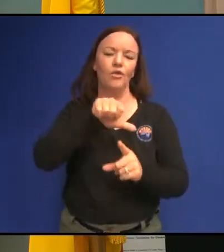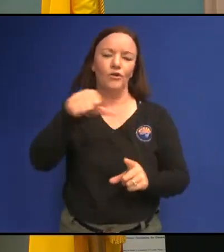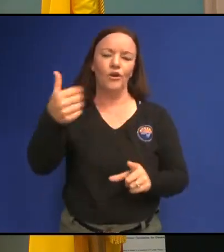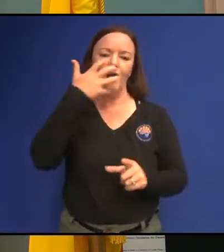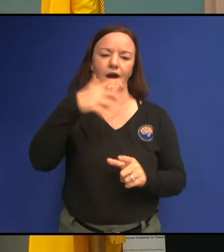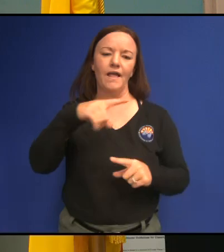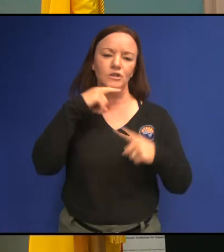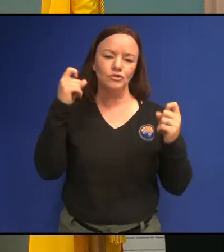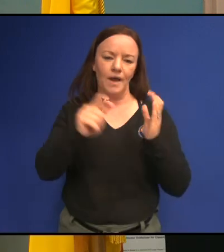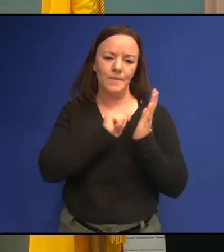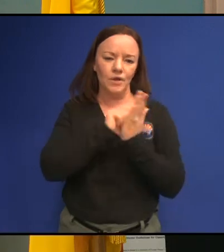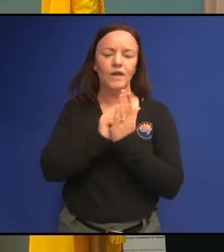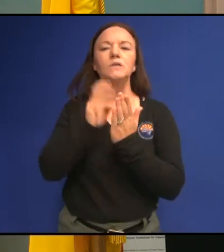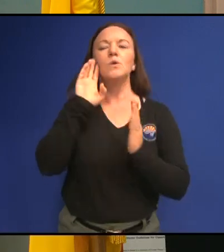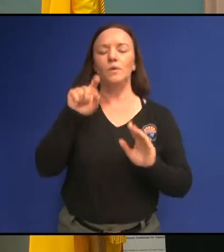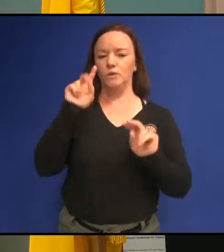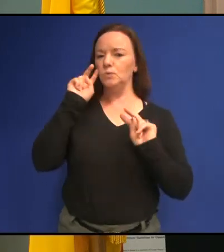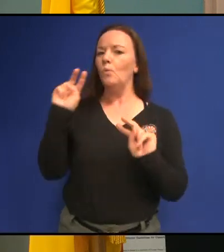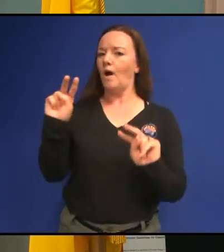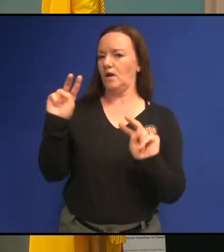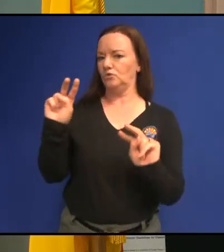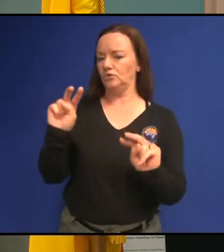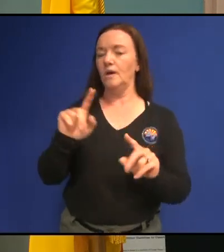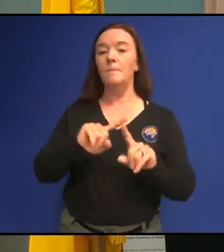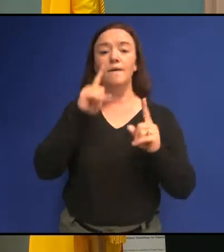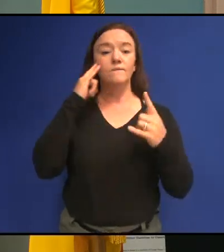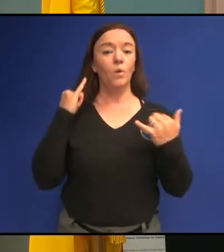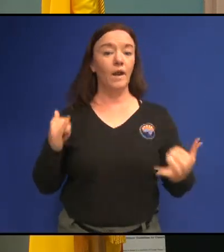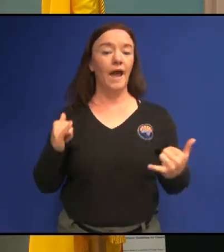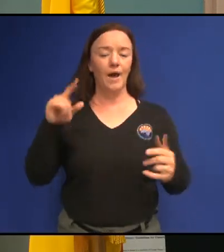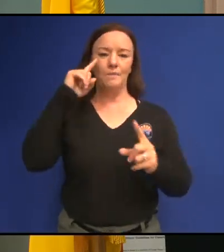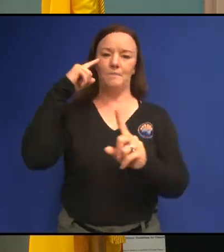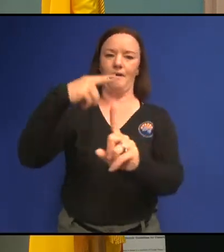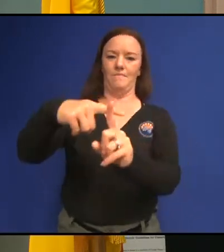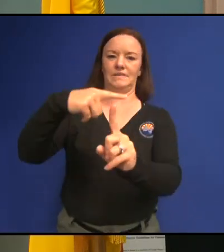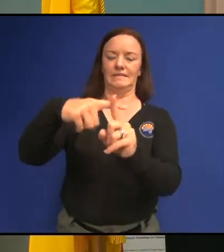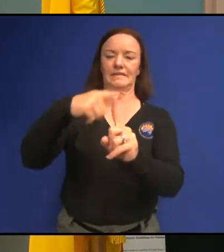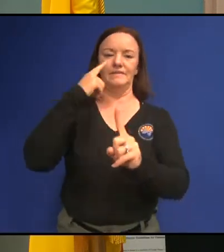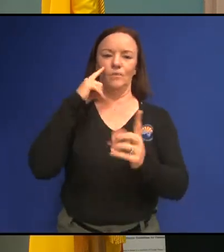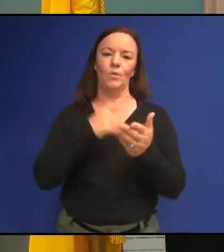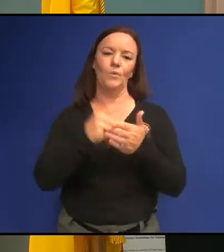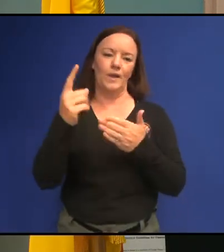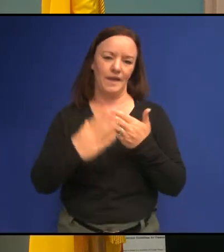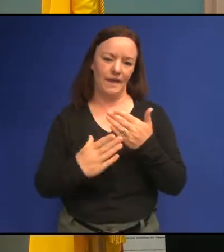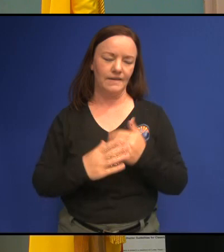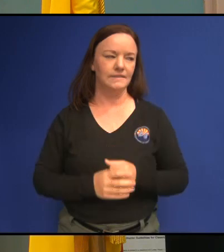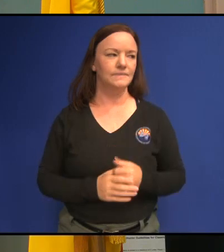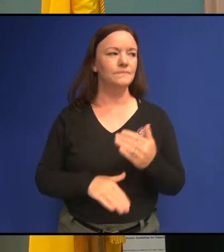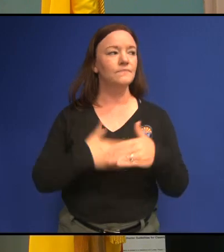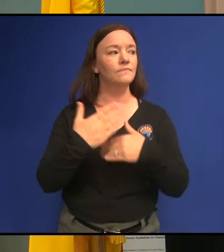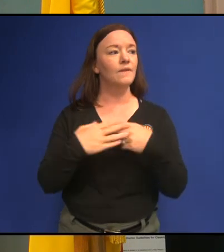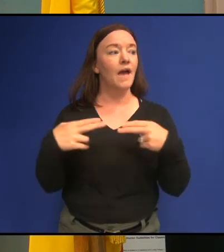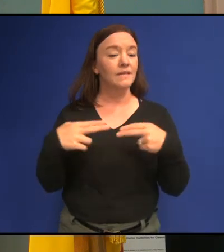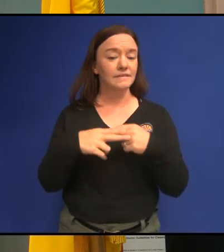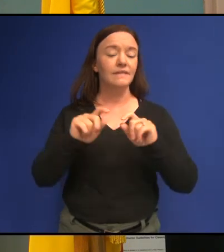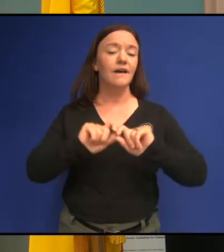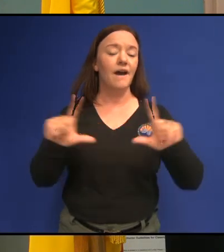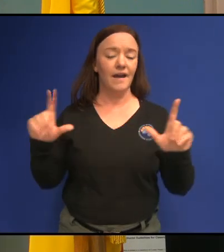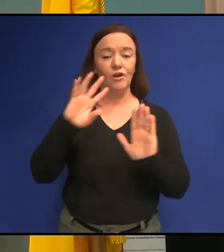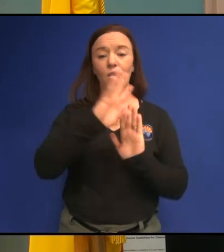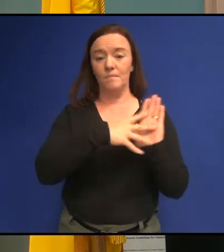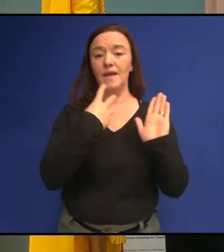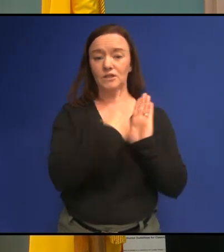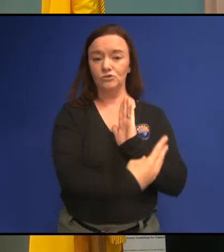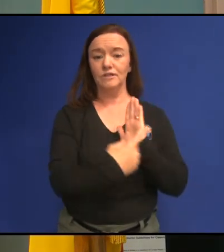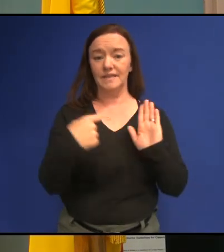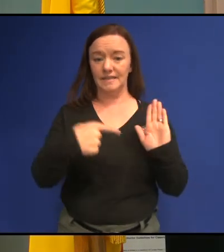need to keep on watching that. But for now, things are looking promising as we head into the weekend here. We'll go to the next slide and take a look at our fire weather matrix